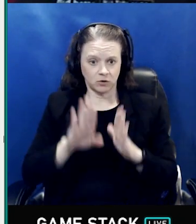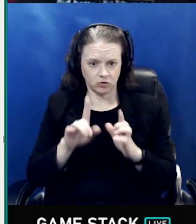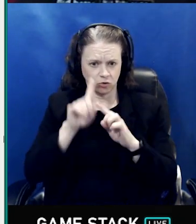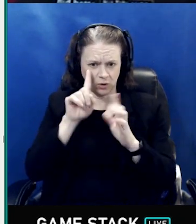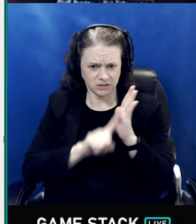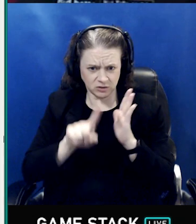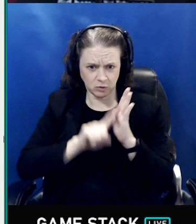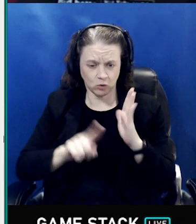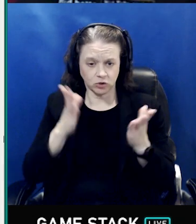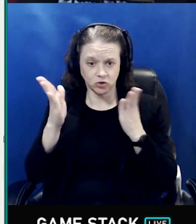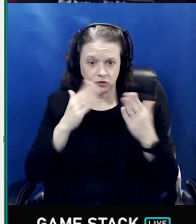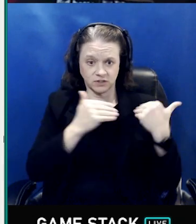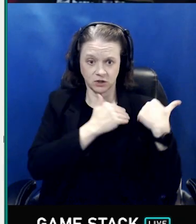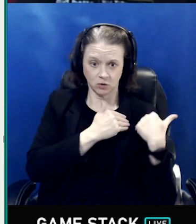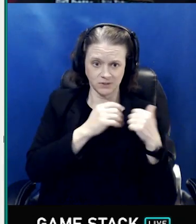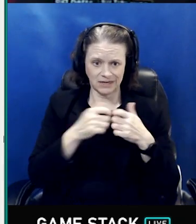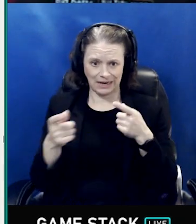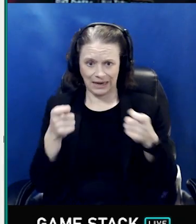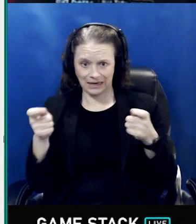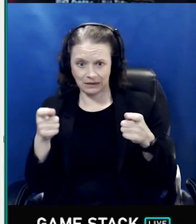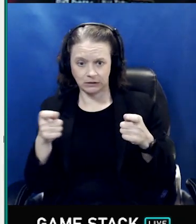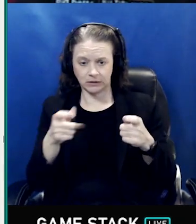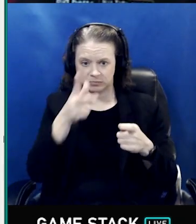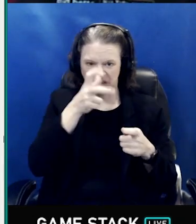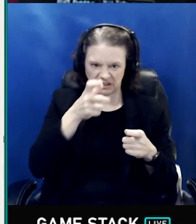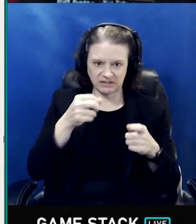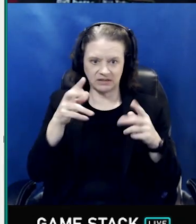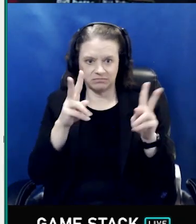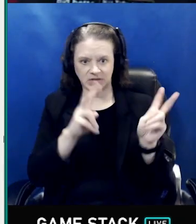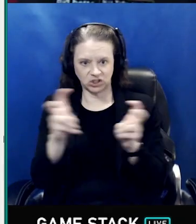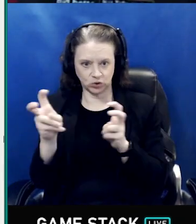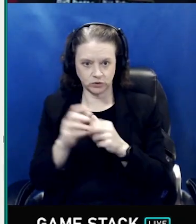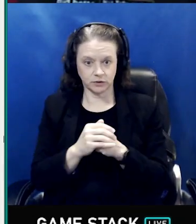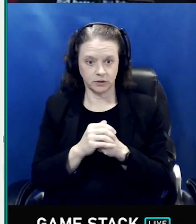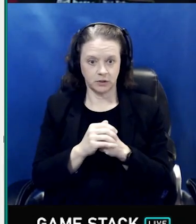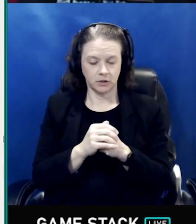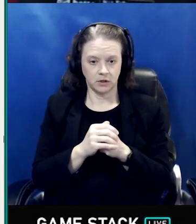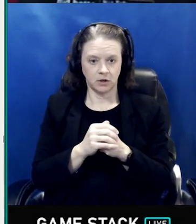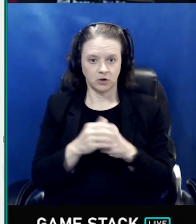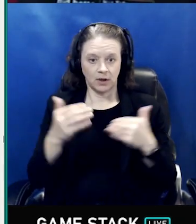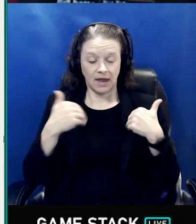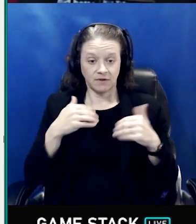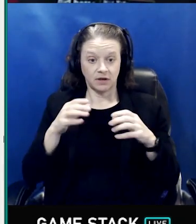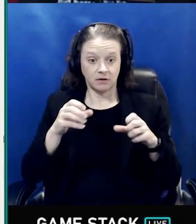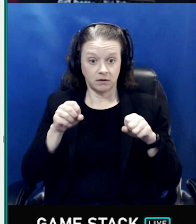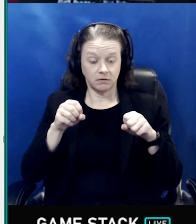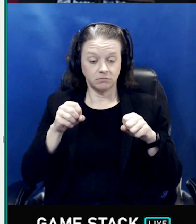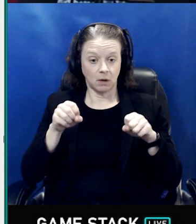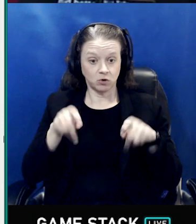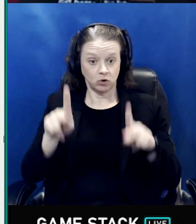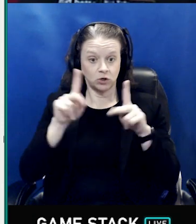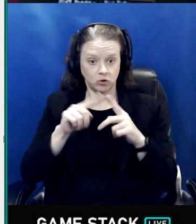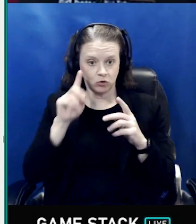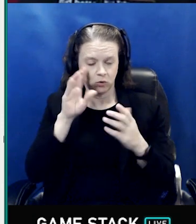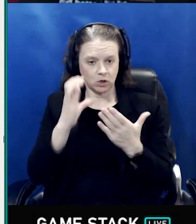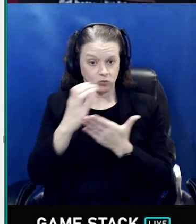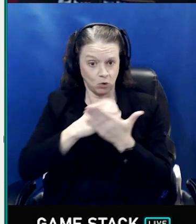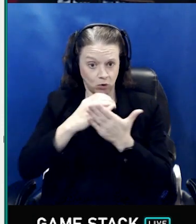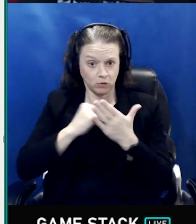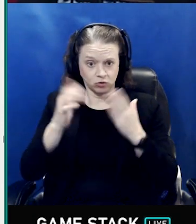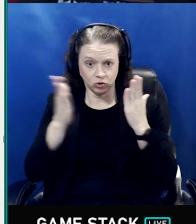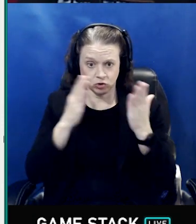logs and handle issues. So having solution to explore service log with ease can be a good scenario for analytics.